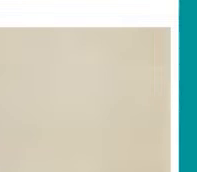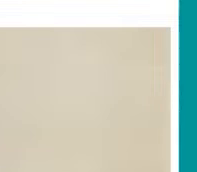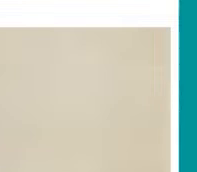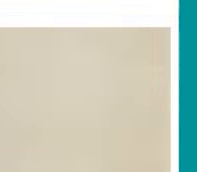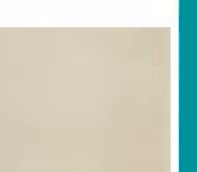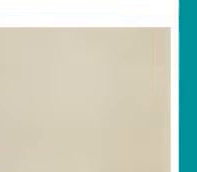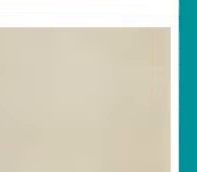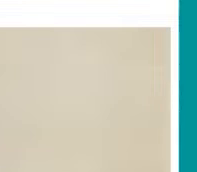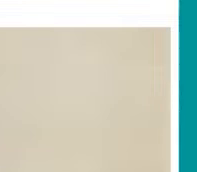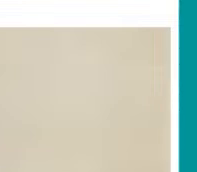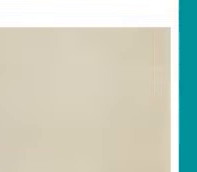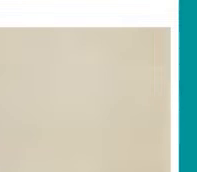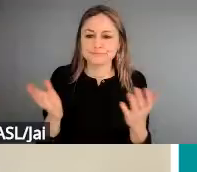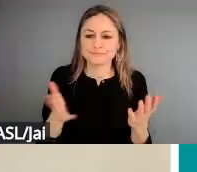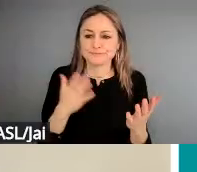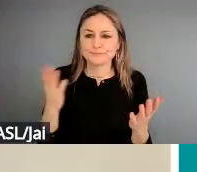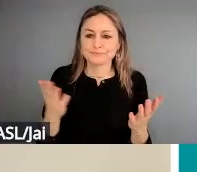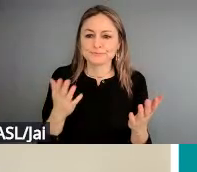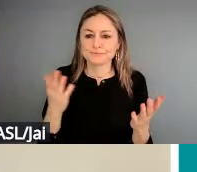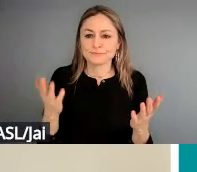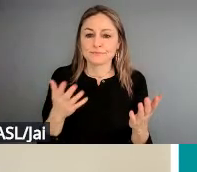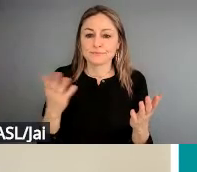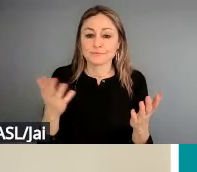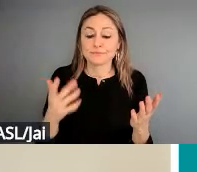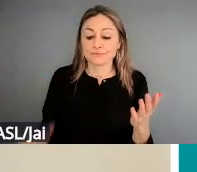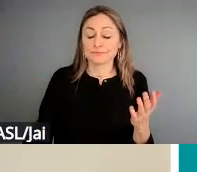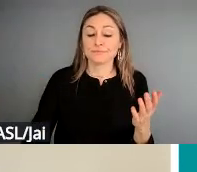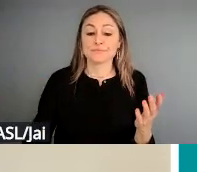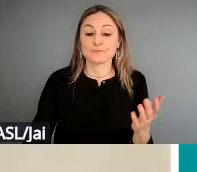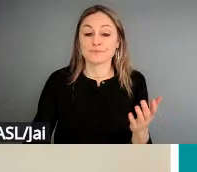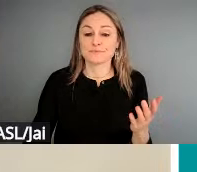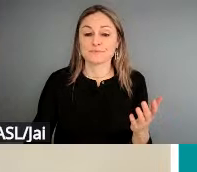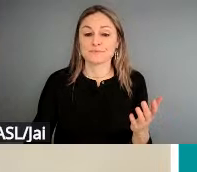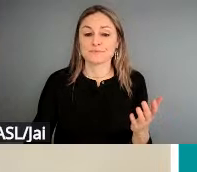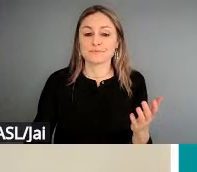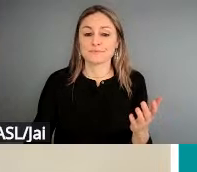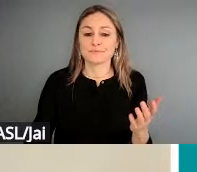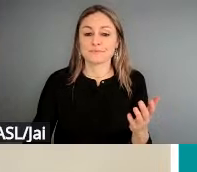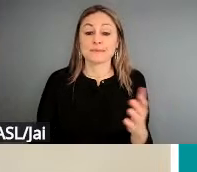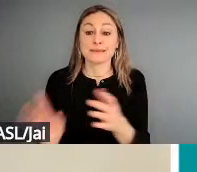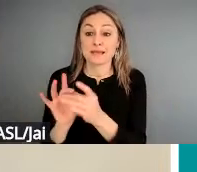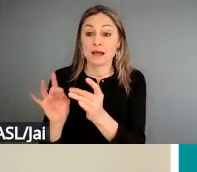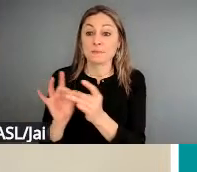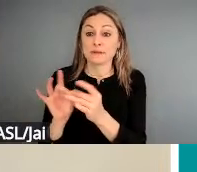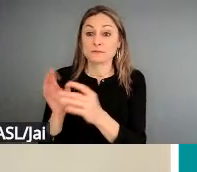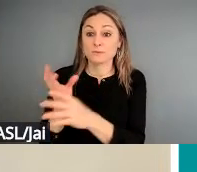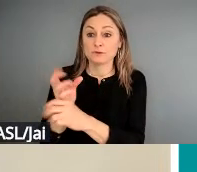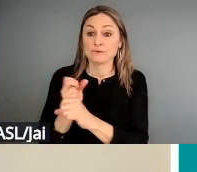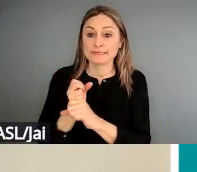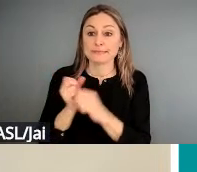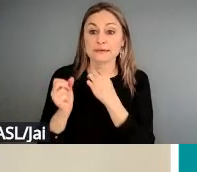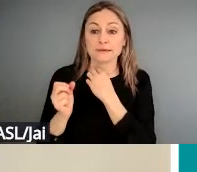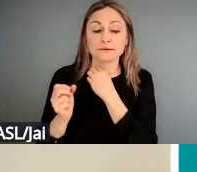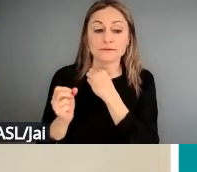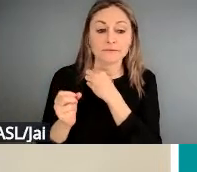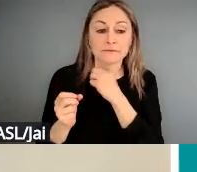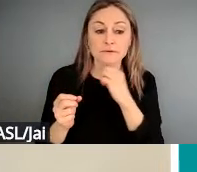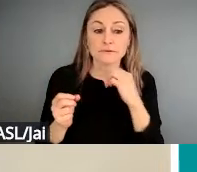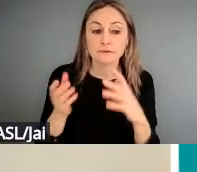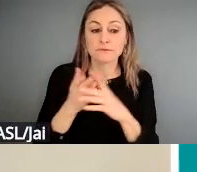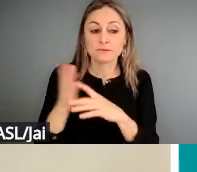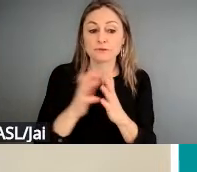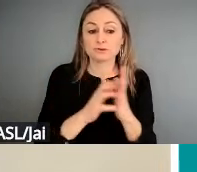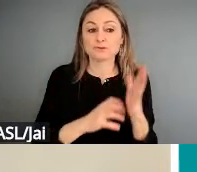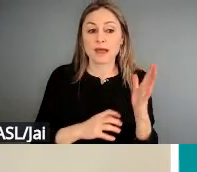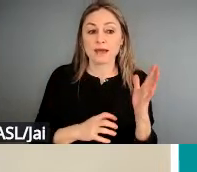together the responses that we got or comments that we got during the draft SEIS. There